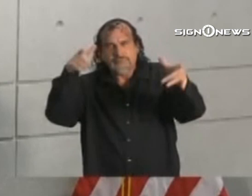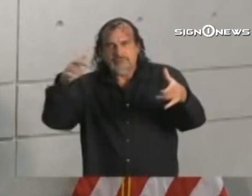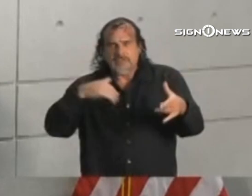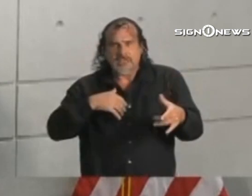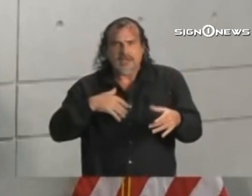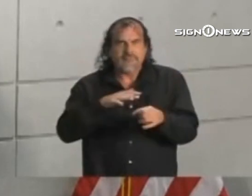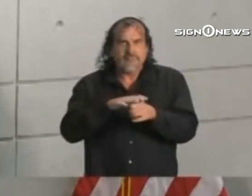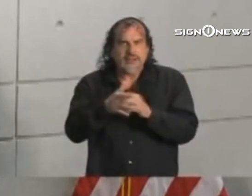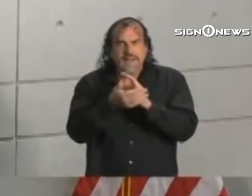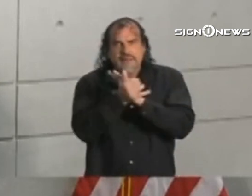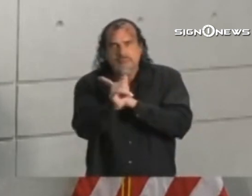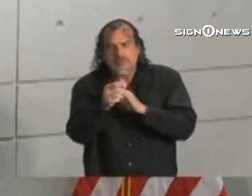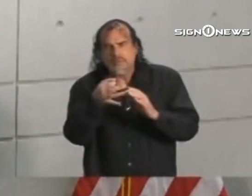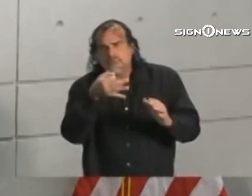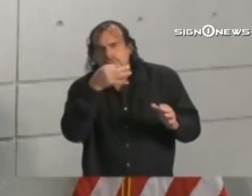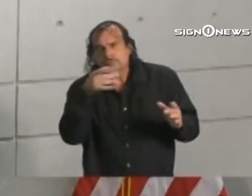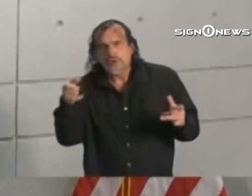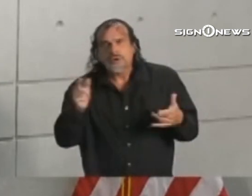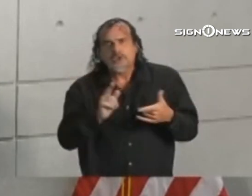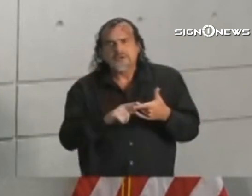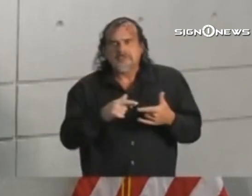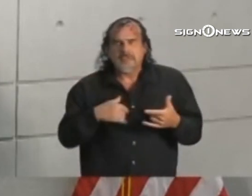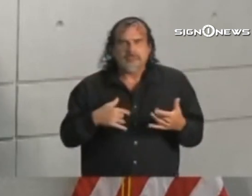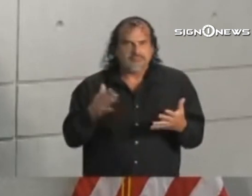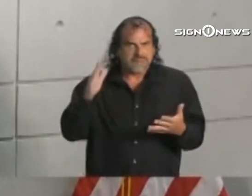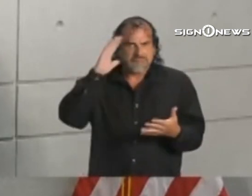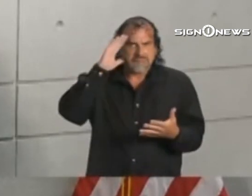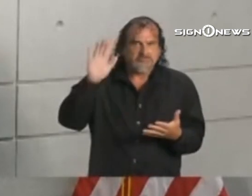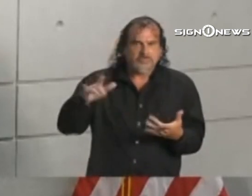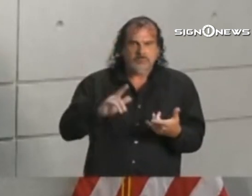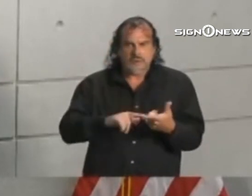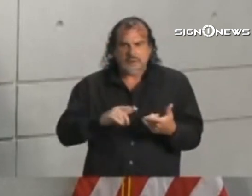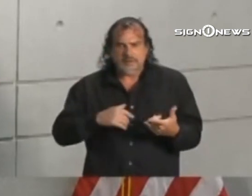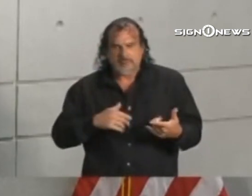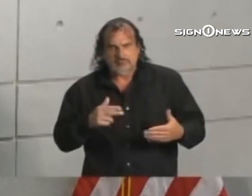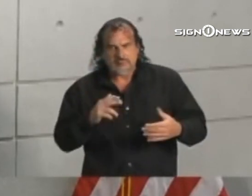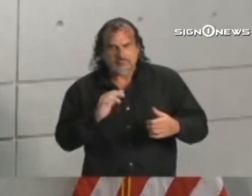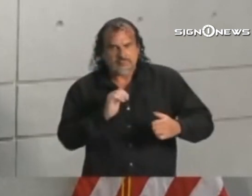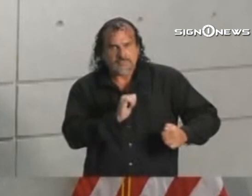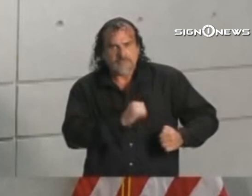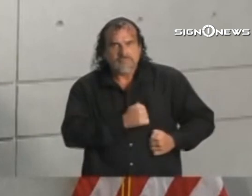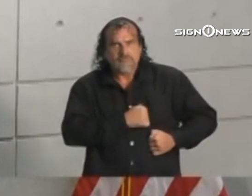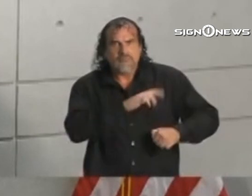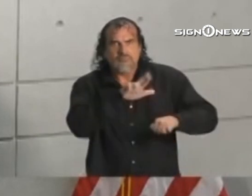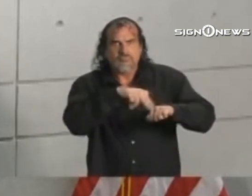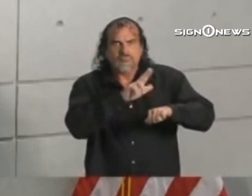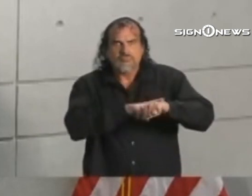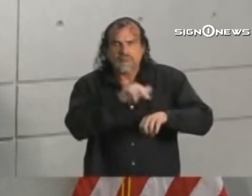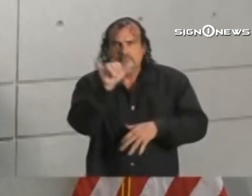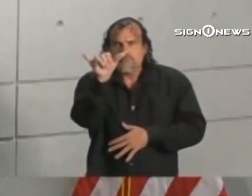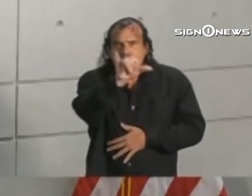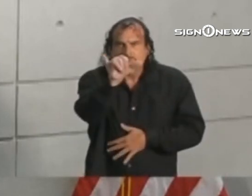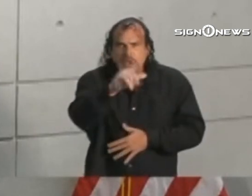there are none more capable and competent than our members of our Mississippi National Guard.